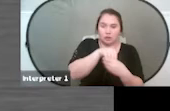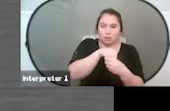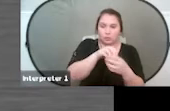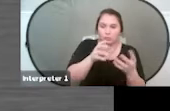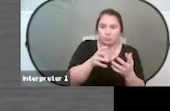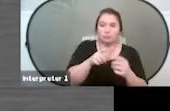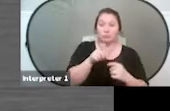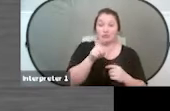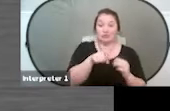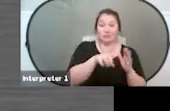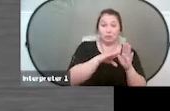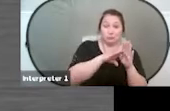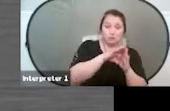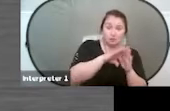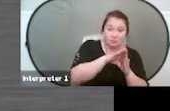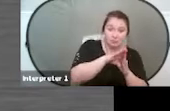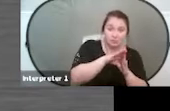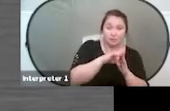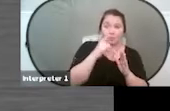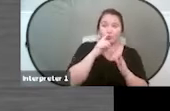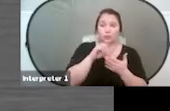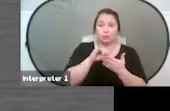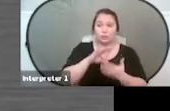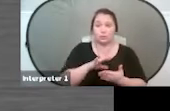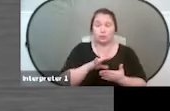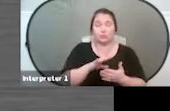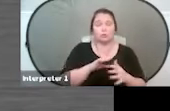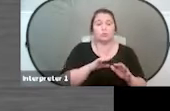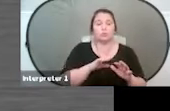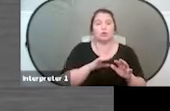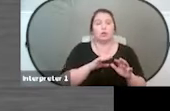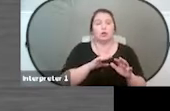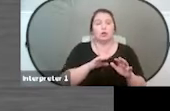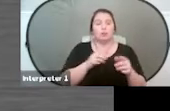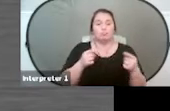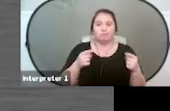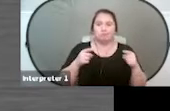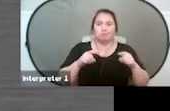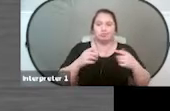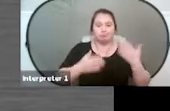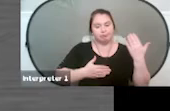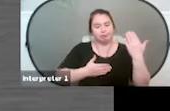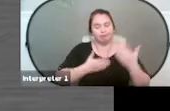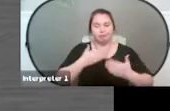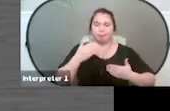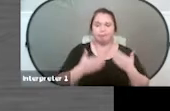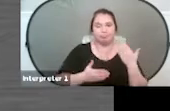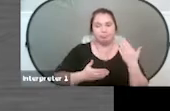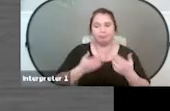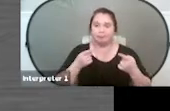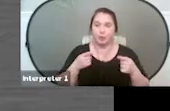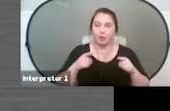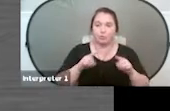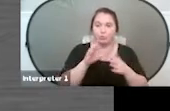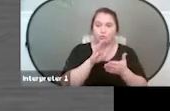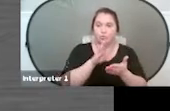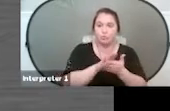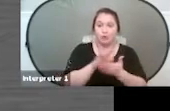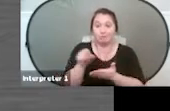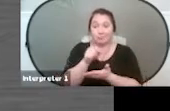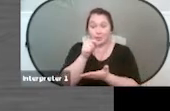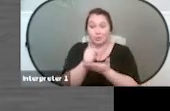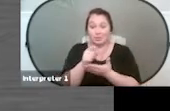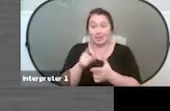develop in our students as they progress through school and then into graduation and the